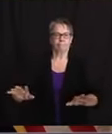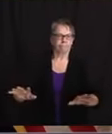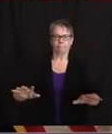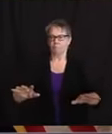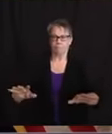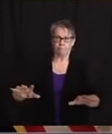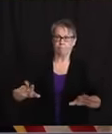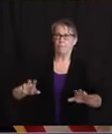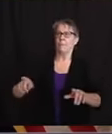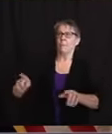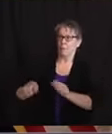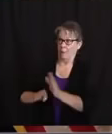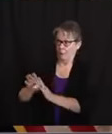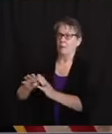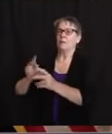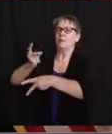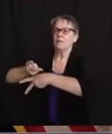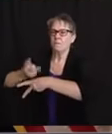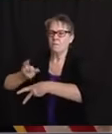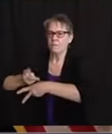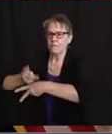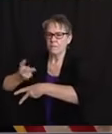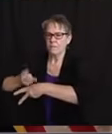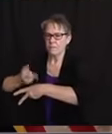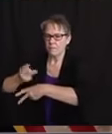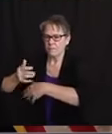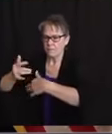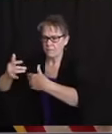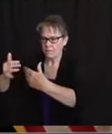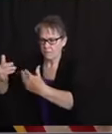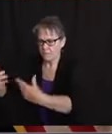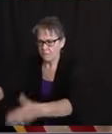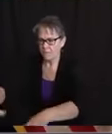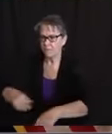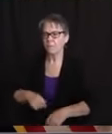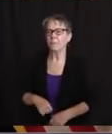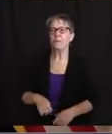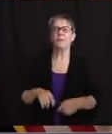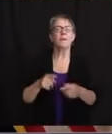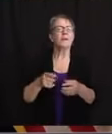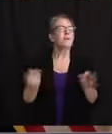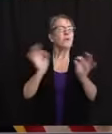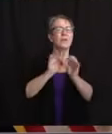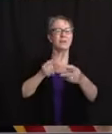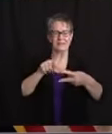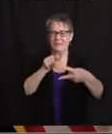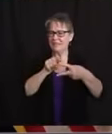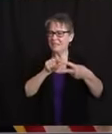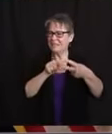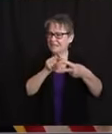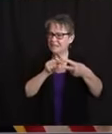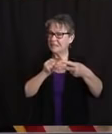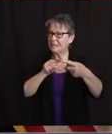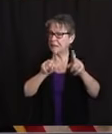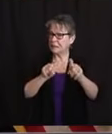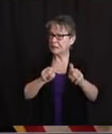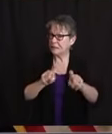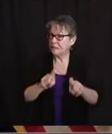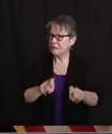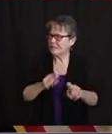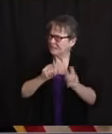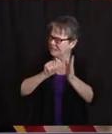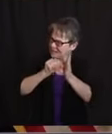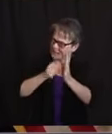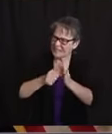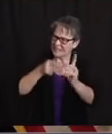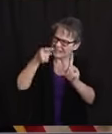are putting so much energy and effort and investment into that so that if not